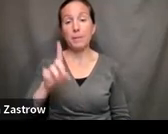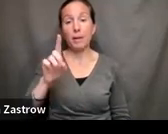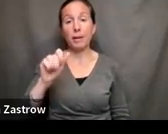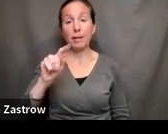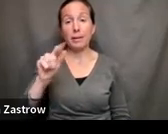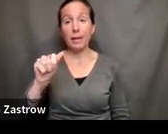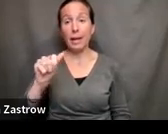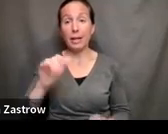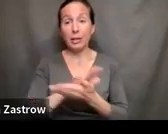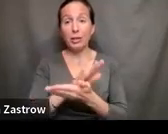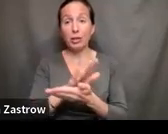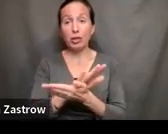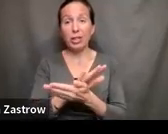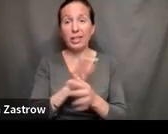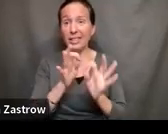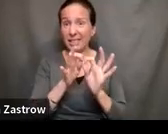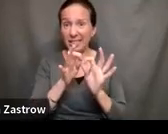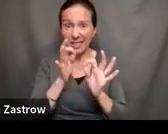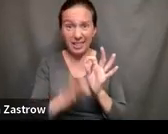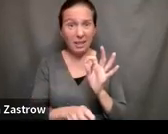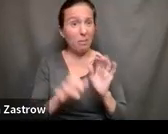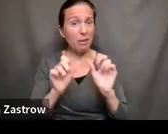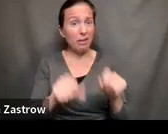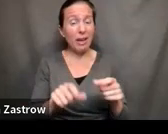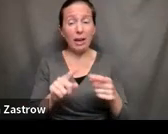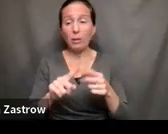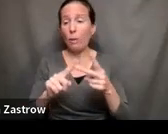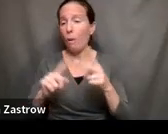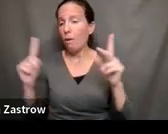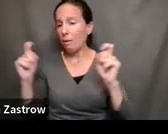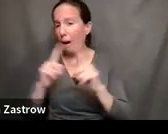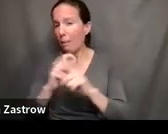super simple, can be super complex.